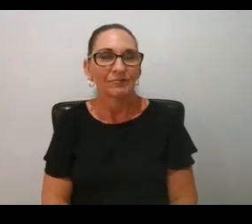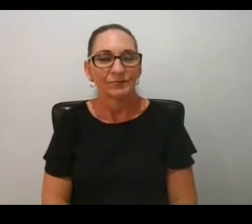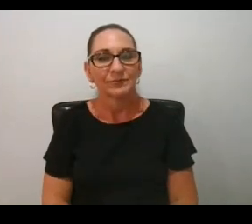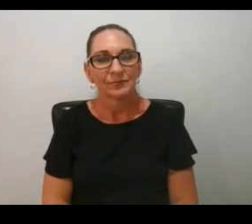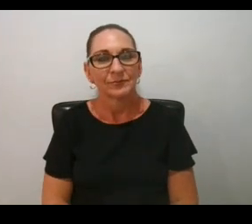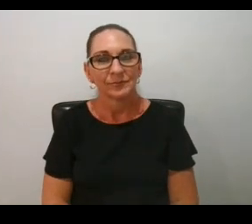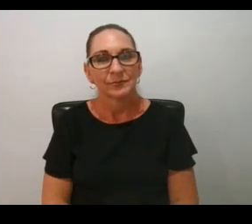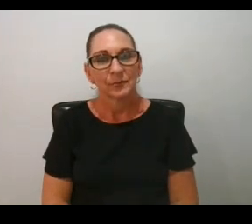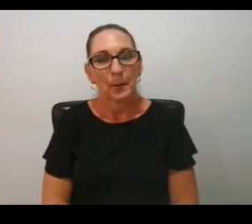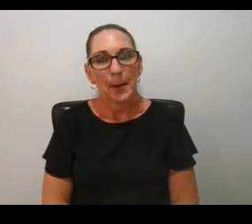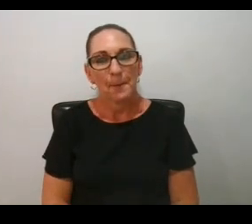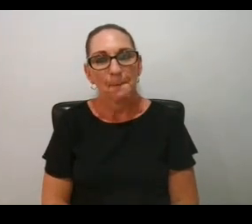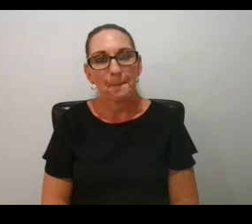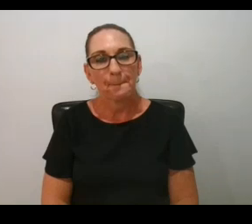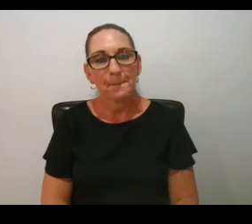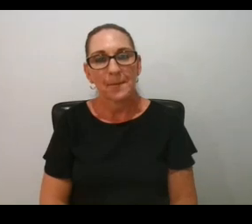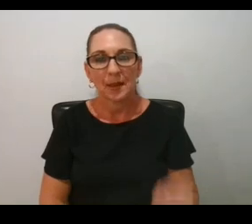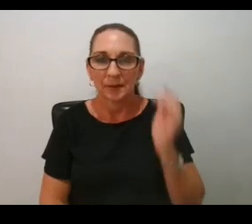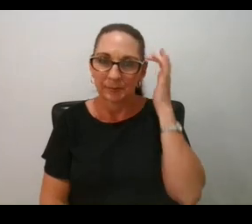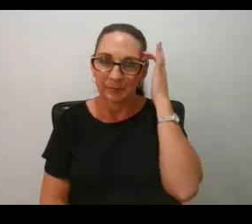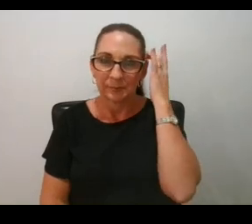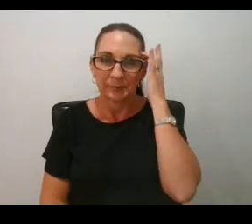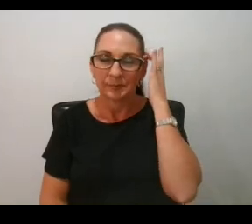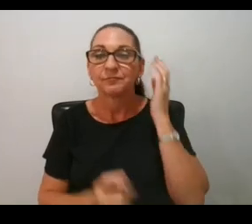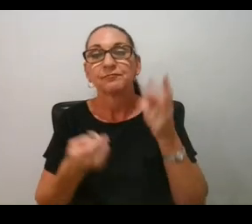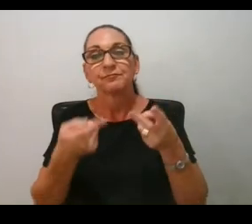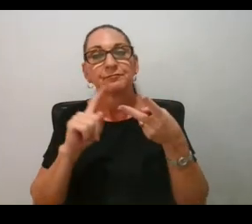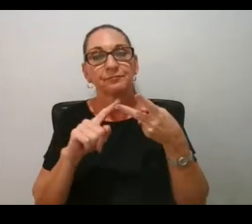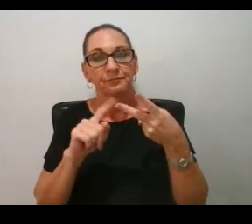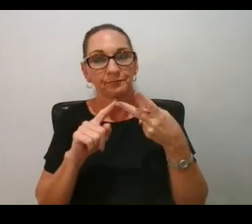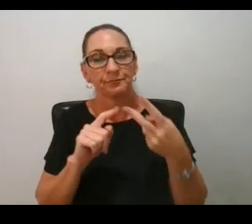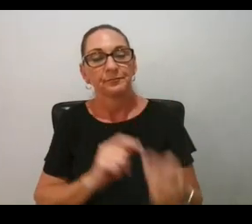Okay, so we'll just go into our next poll really quickly.